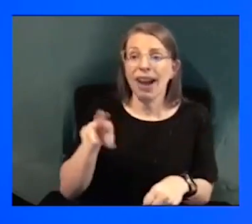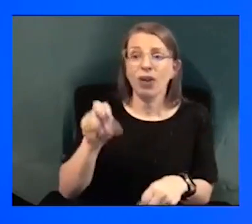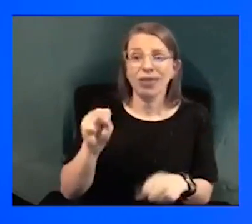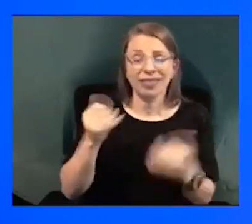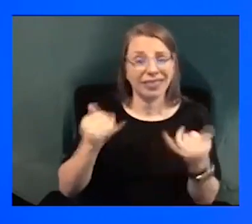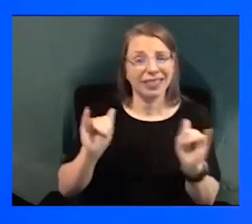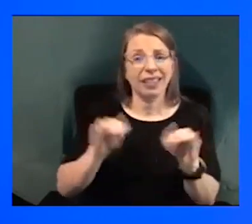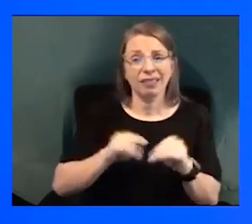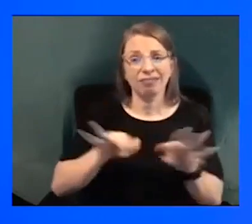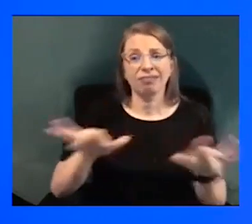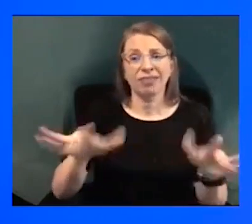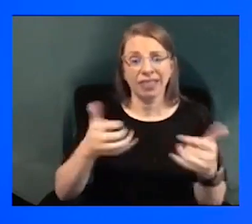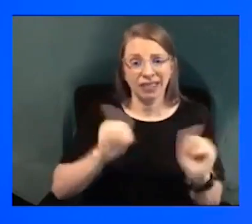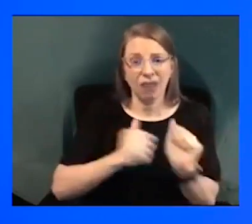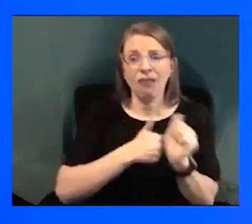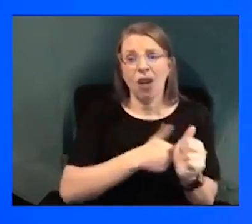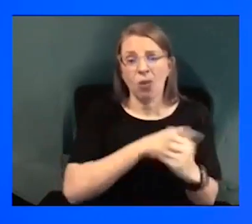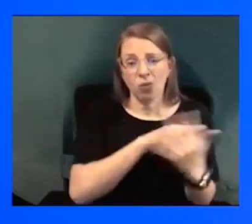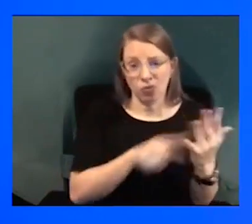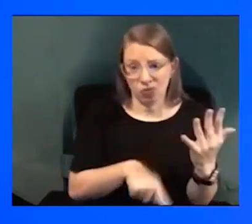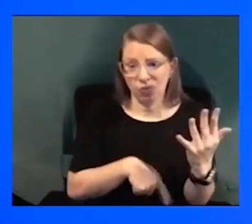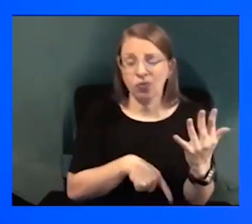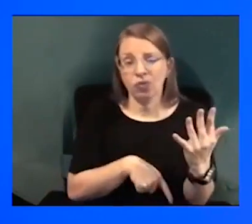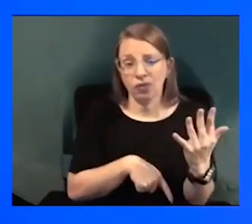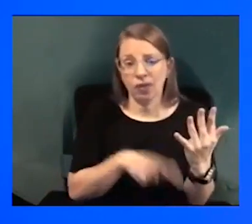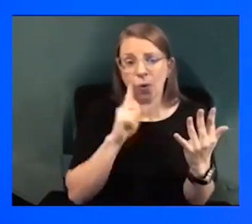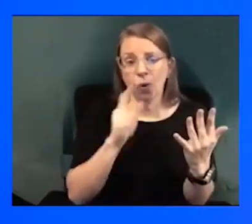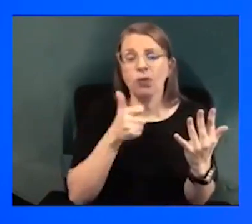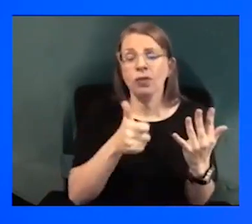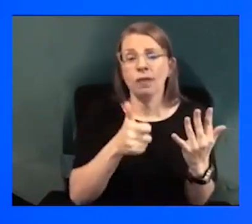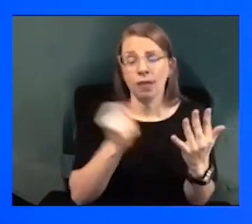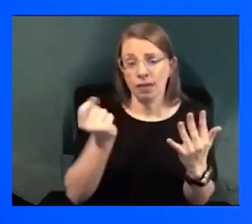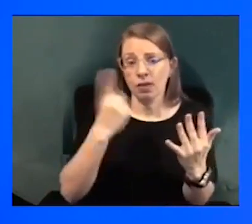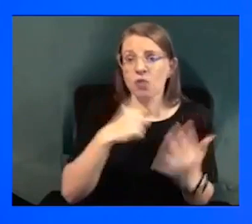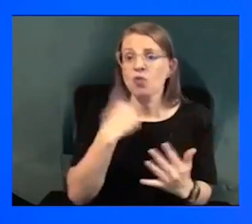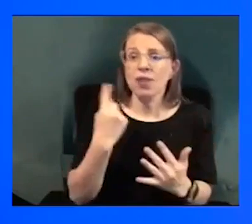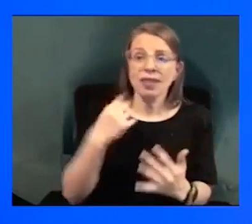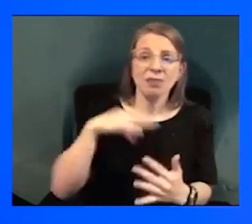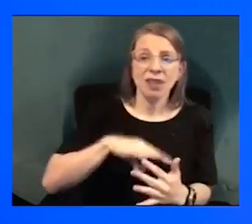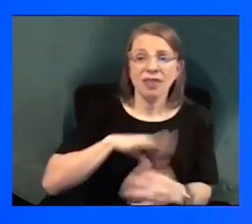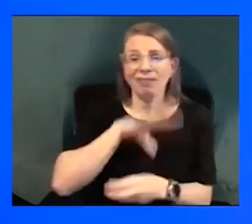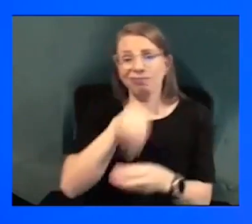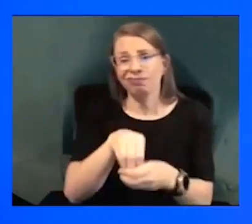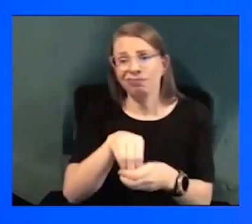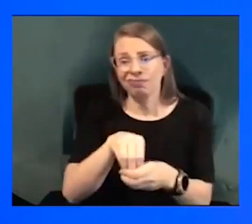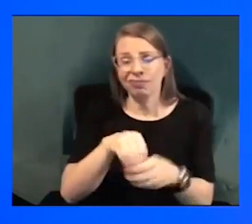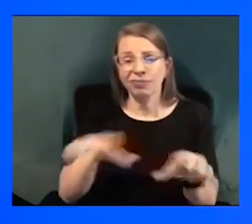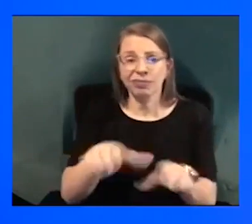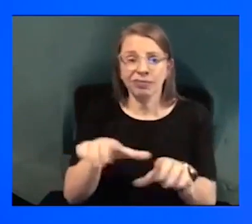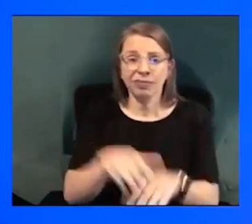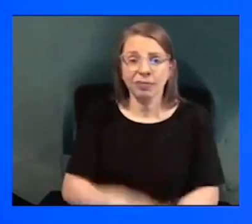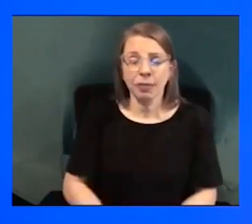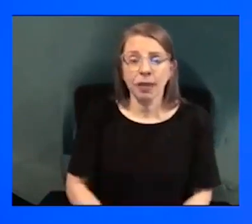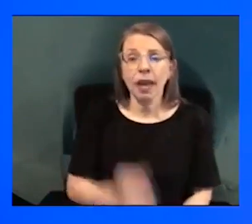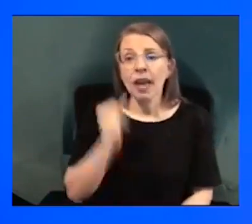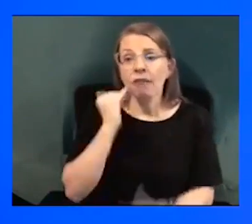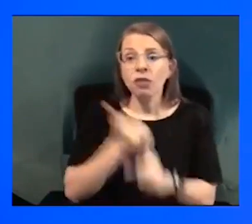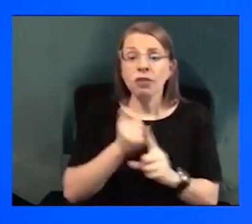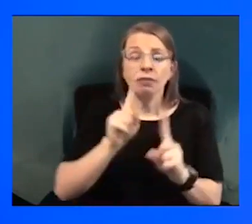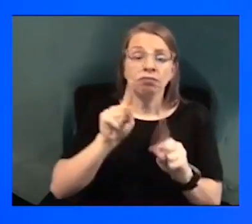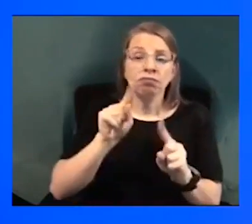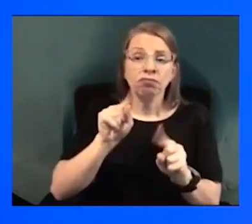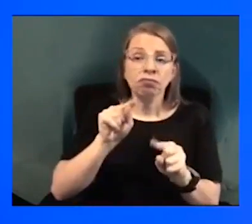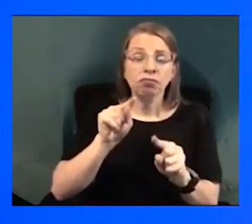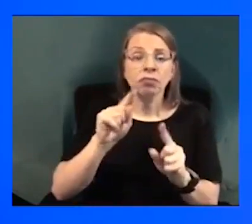those precautions individually to do what you want and understand the risk and benefits of doing things. If you are going to those large gatherings, try to